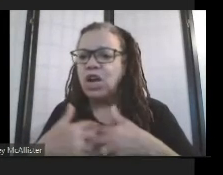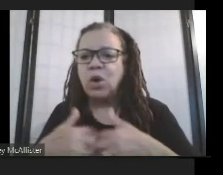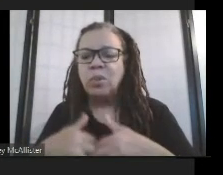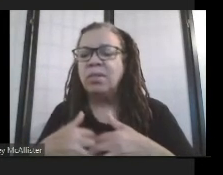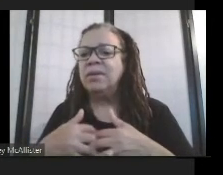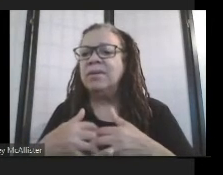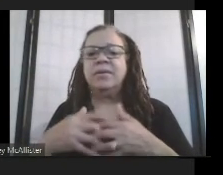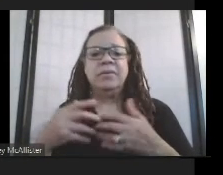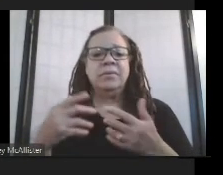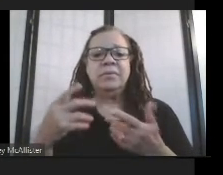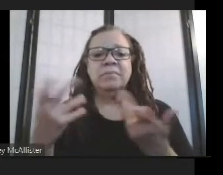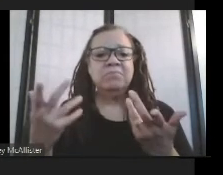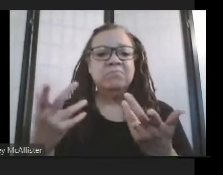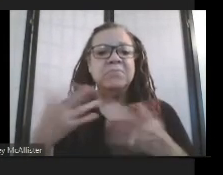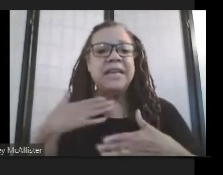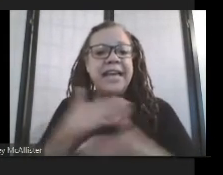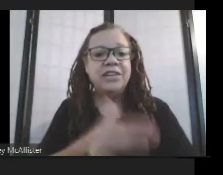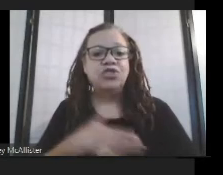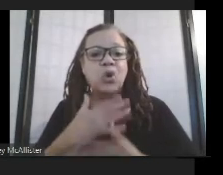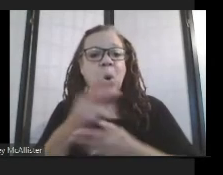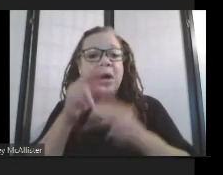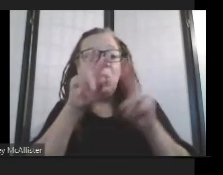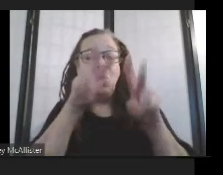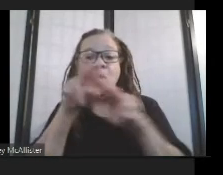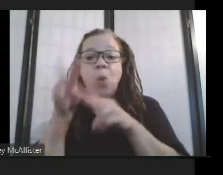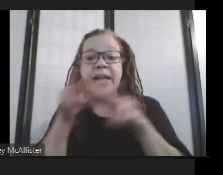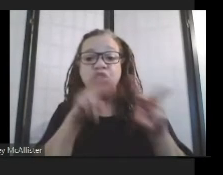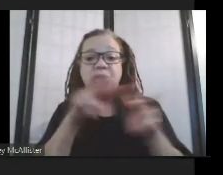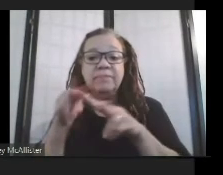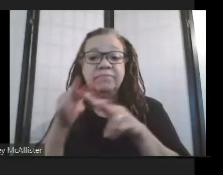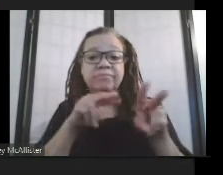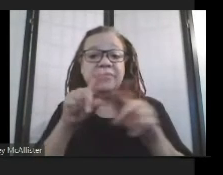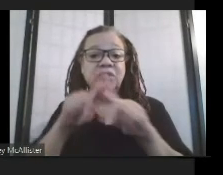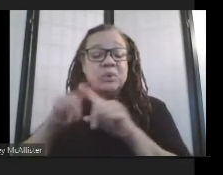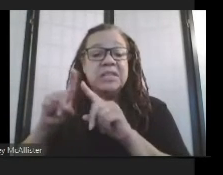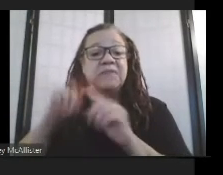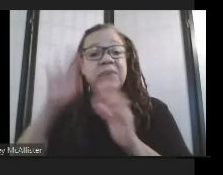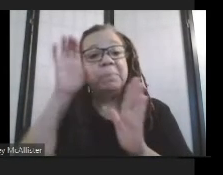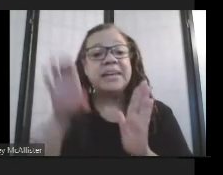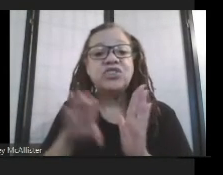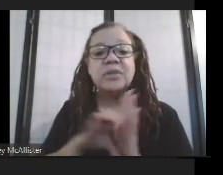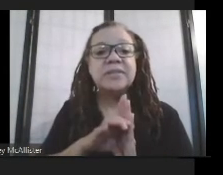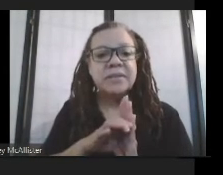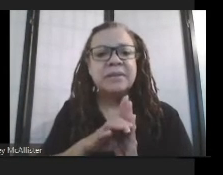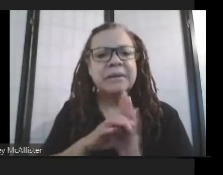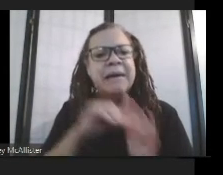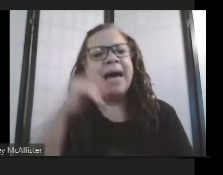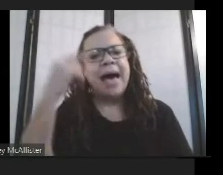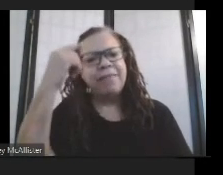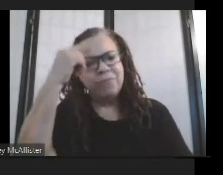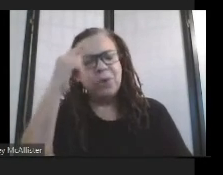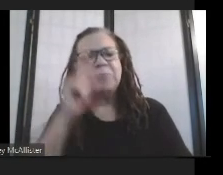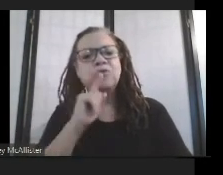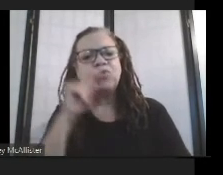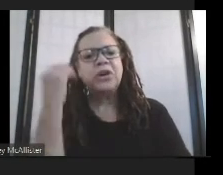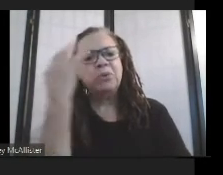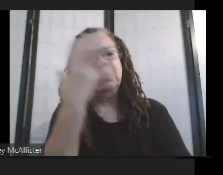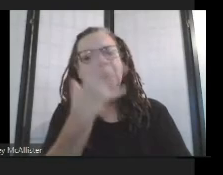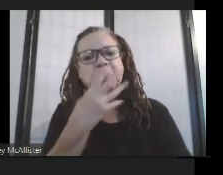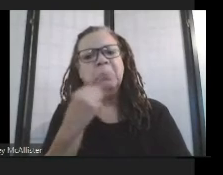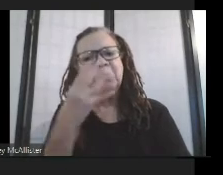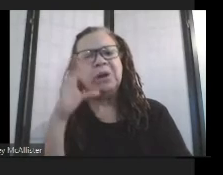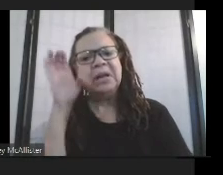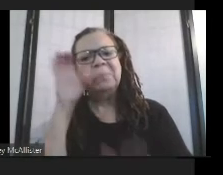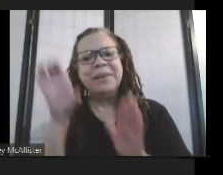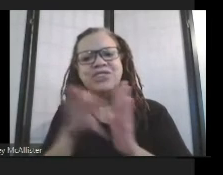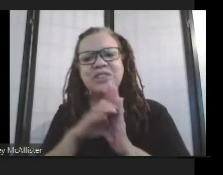They're all enjoying all of these pieces, and the I don't know, I just found it very pretty as well